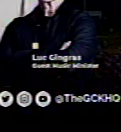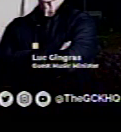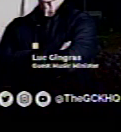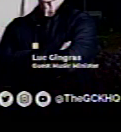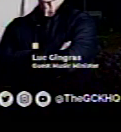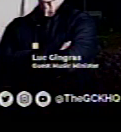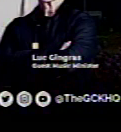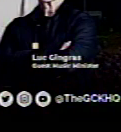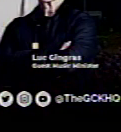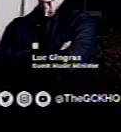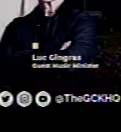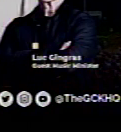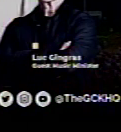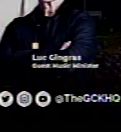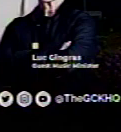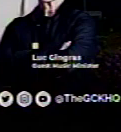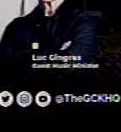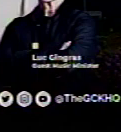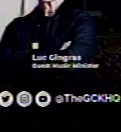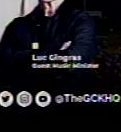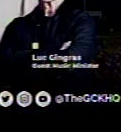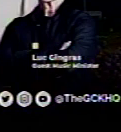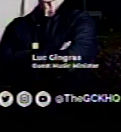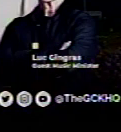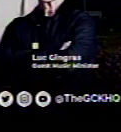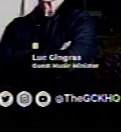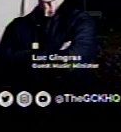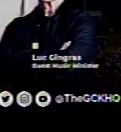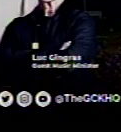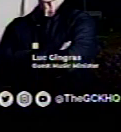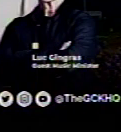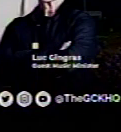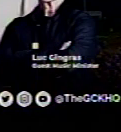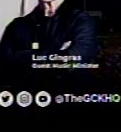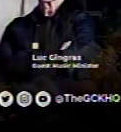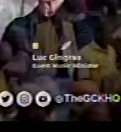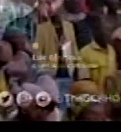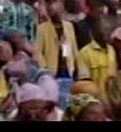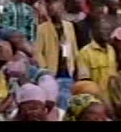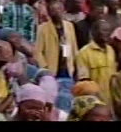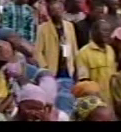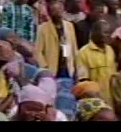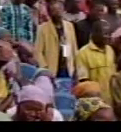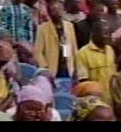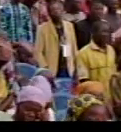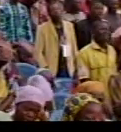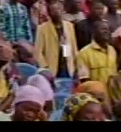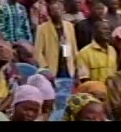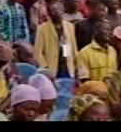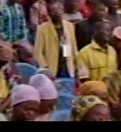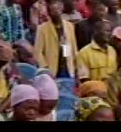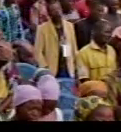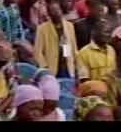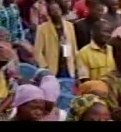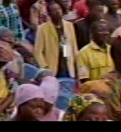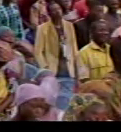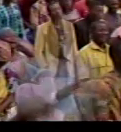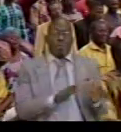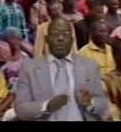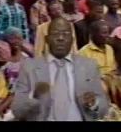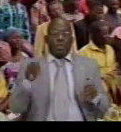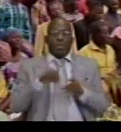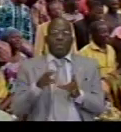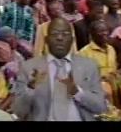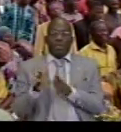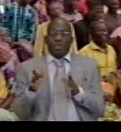everything will happen. So tell the Lord, help me, Lord. Prepare my heart. In